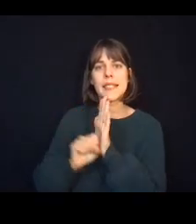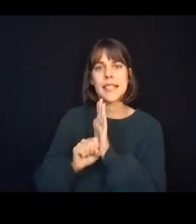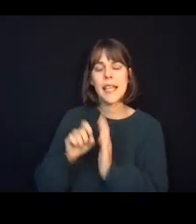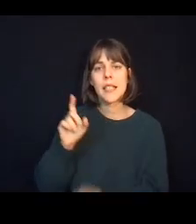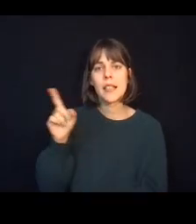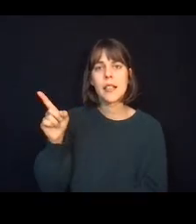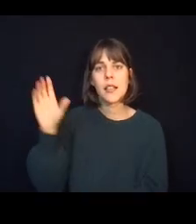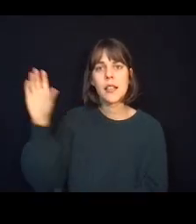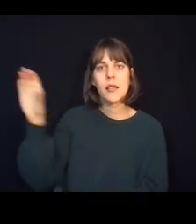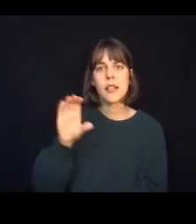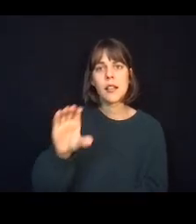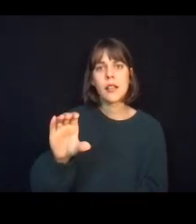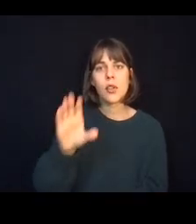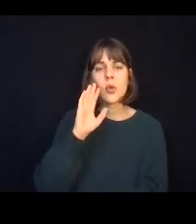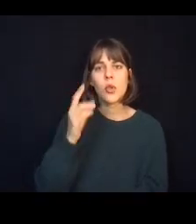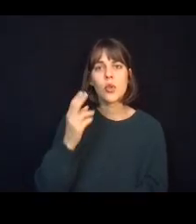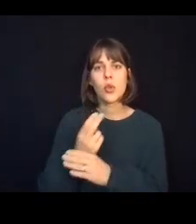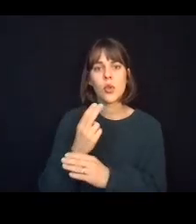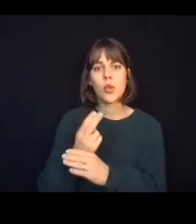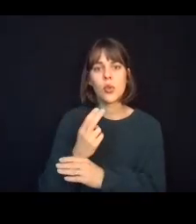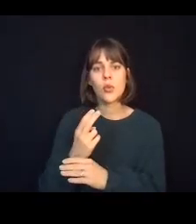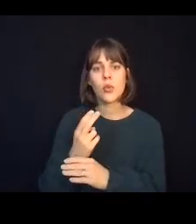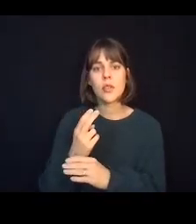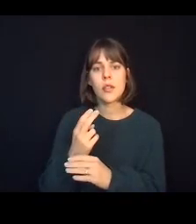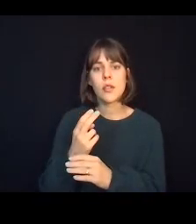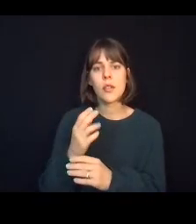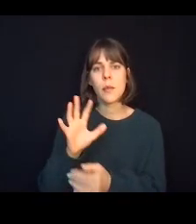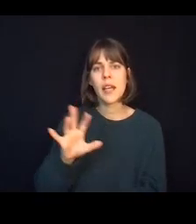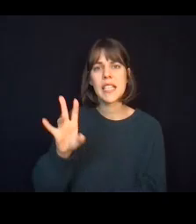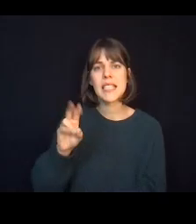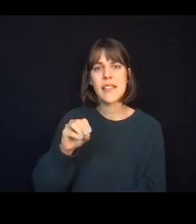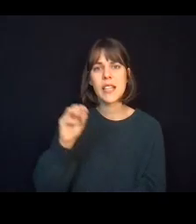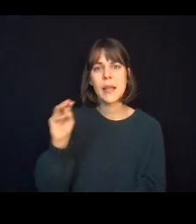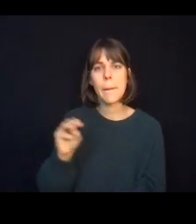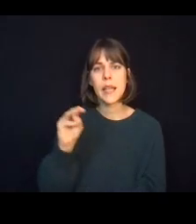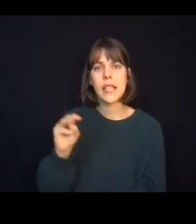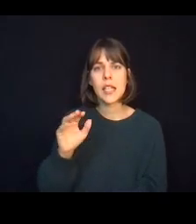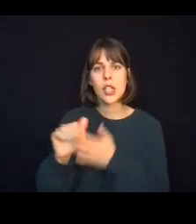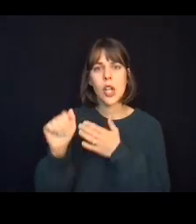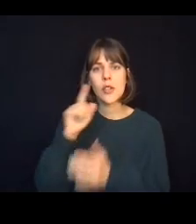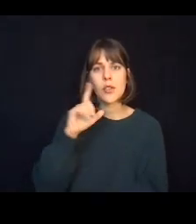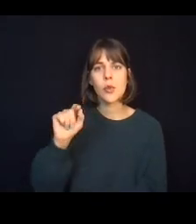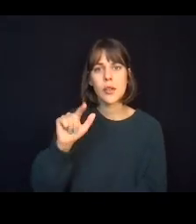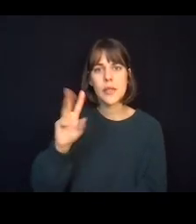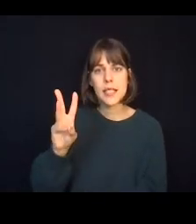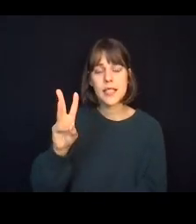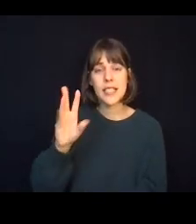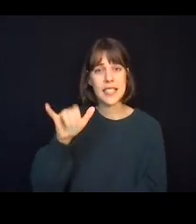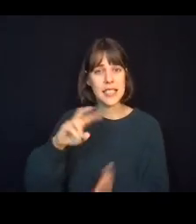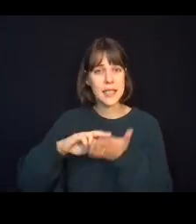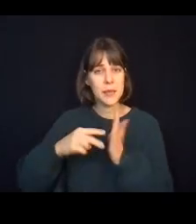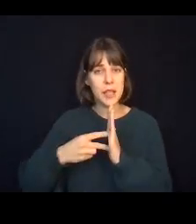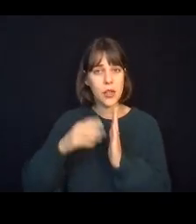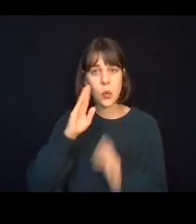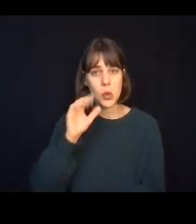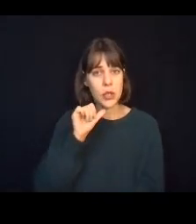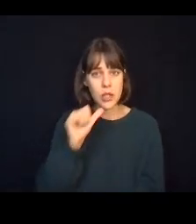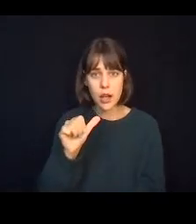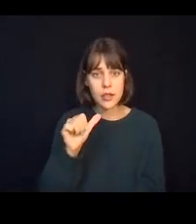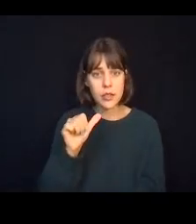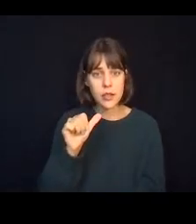and you're going to use in excess of $70 million of that for 2026, does that mean you're not going to